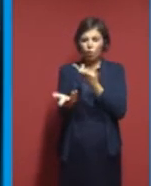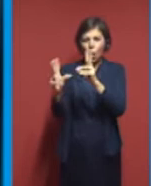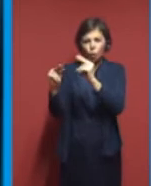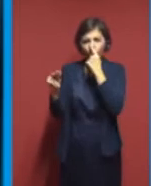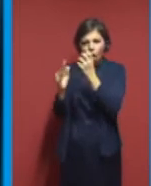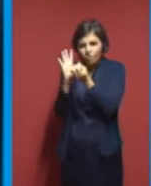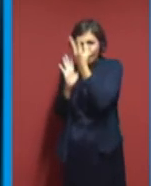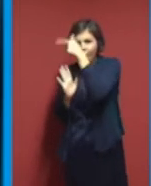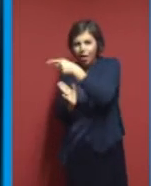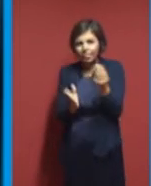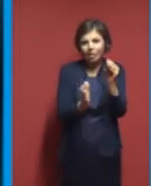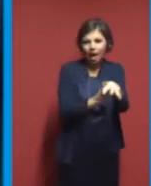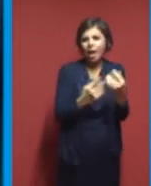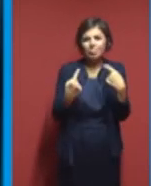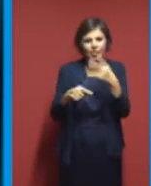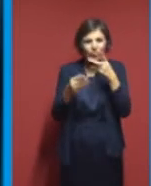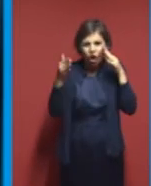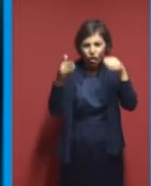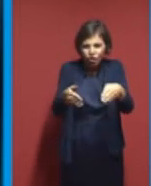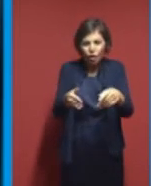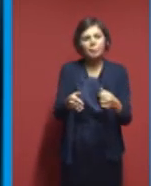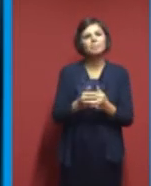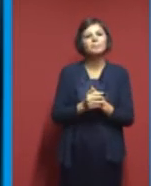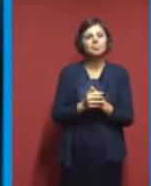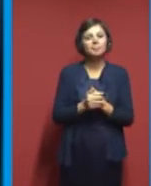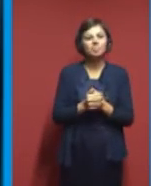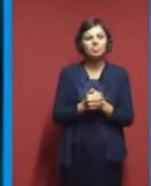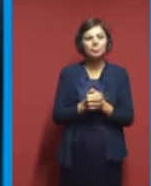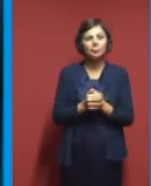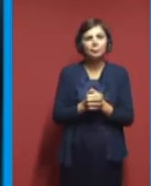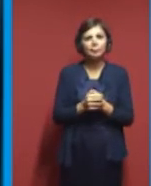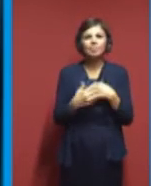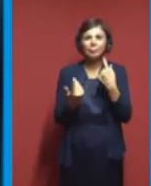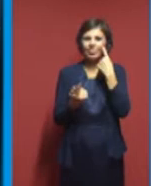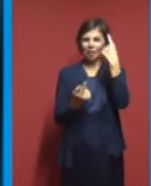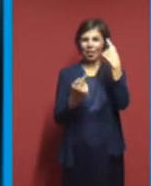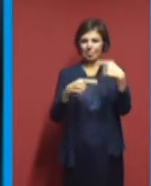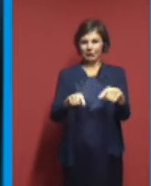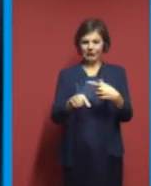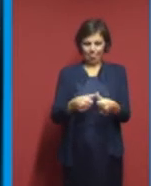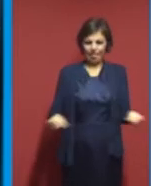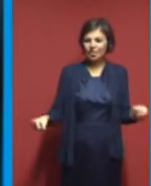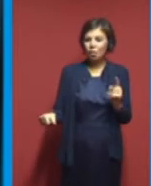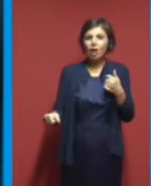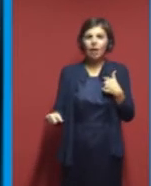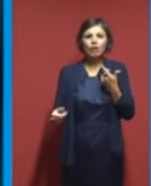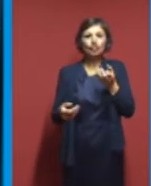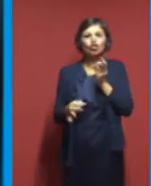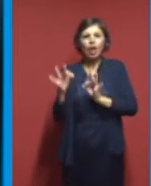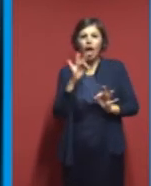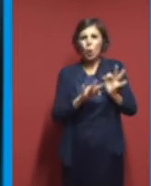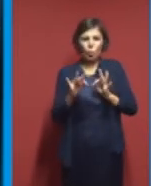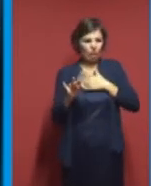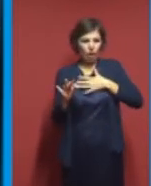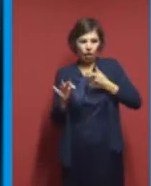And central to this idea is the idea that our cells are like Legos. Our cells are like living building